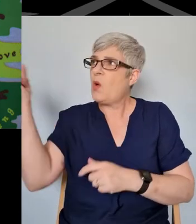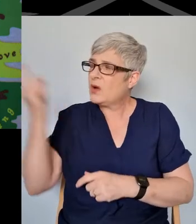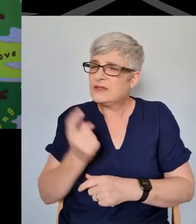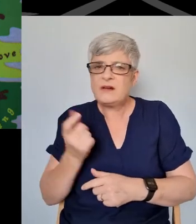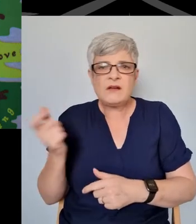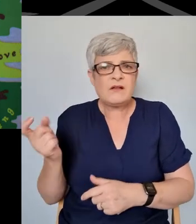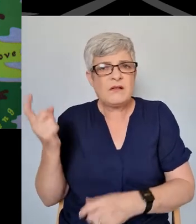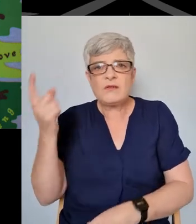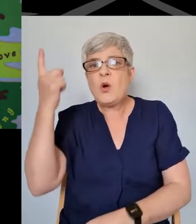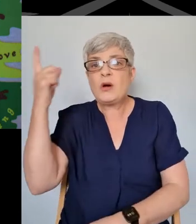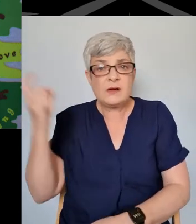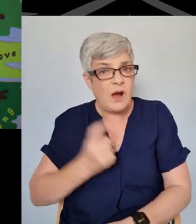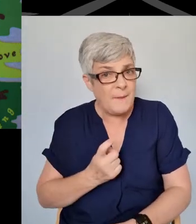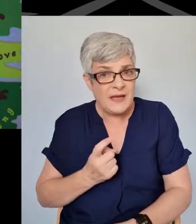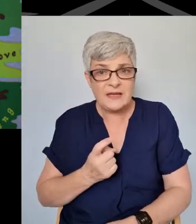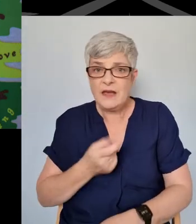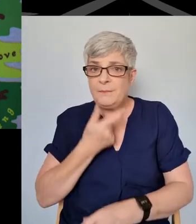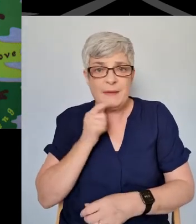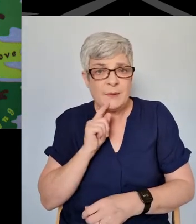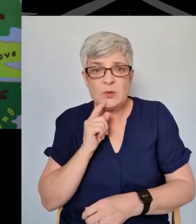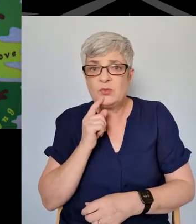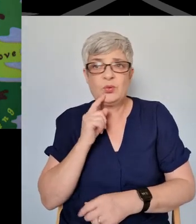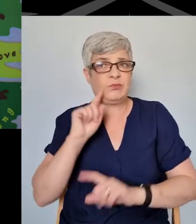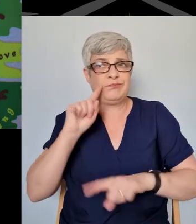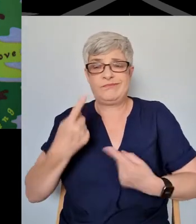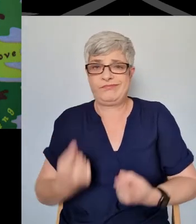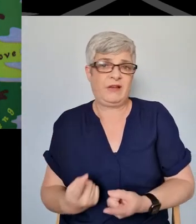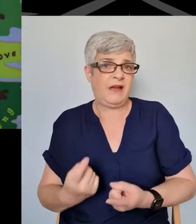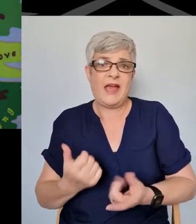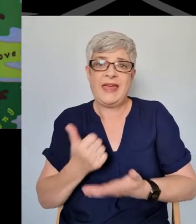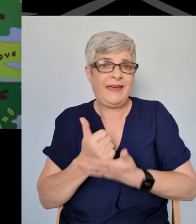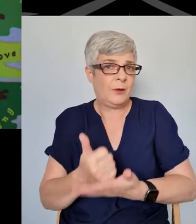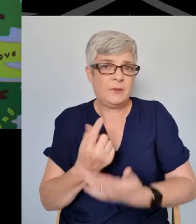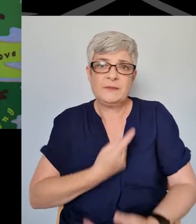God helping those totally unable to help themselves.